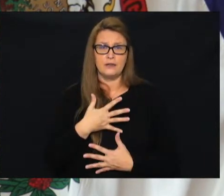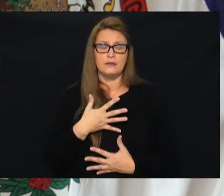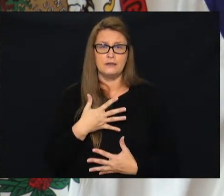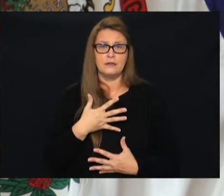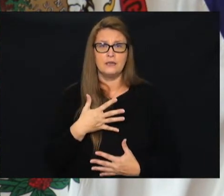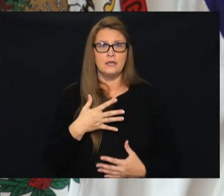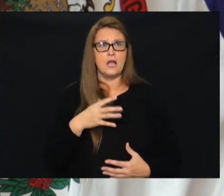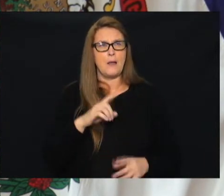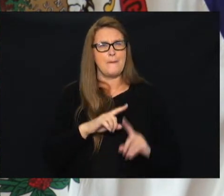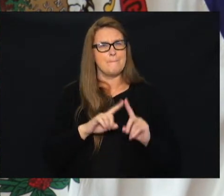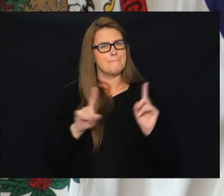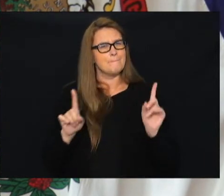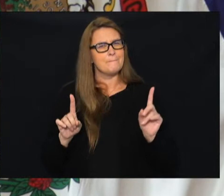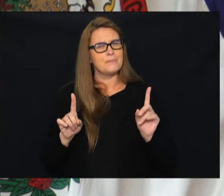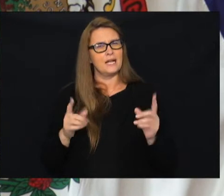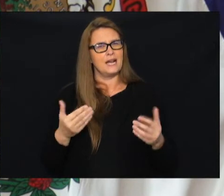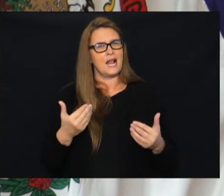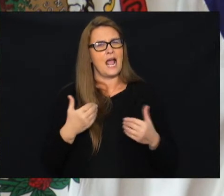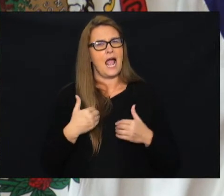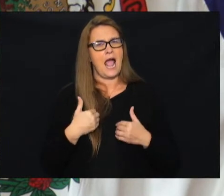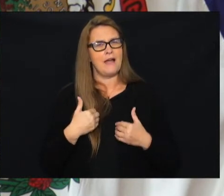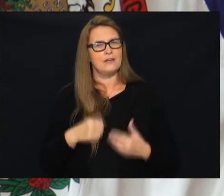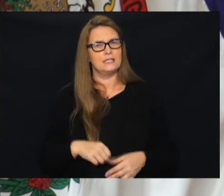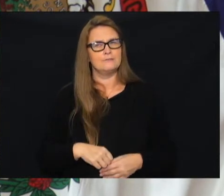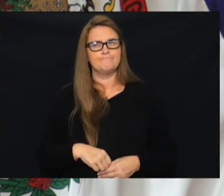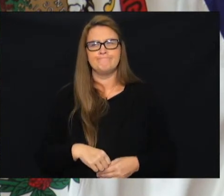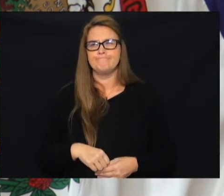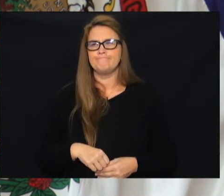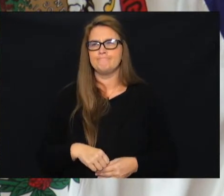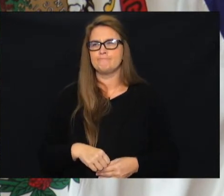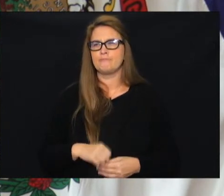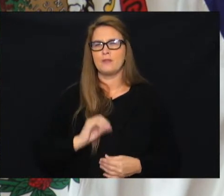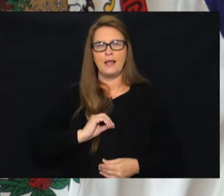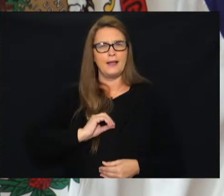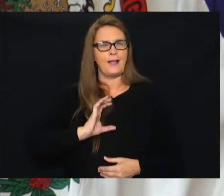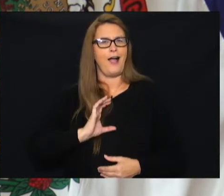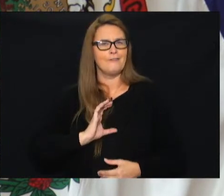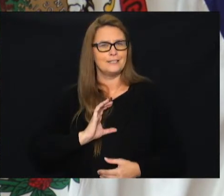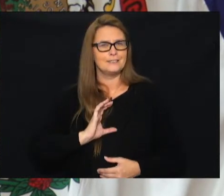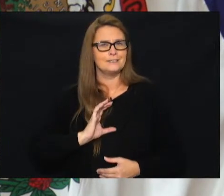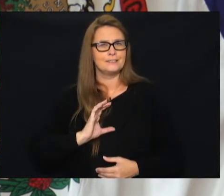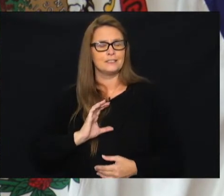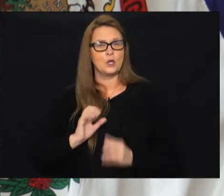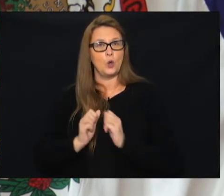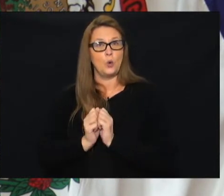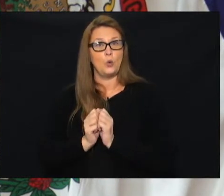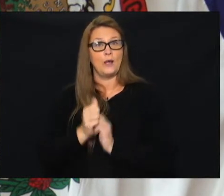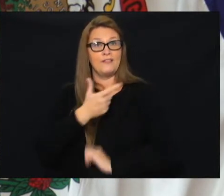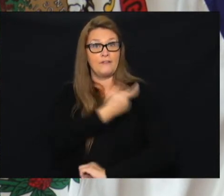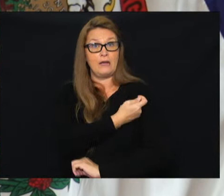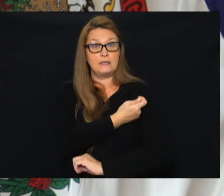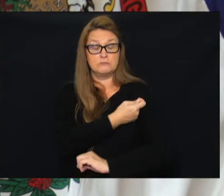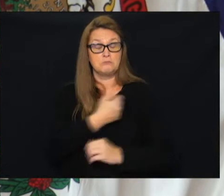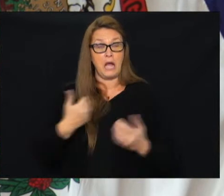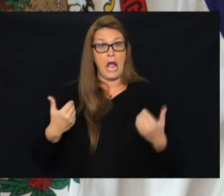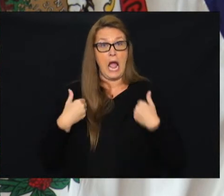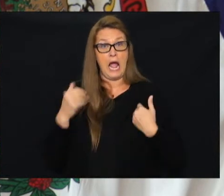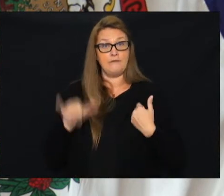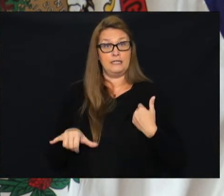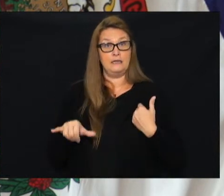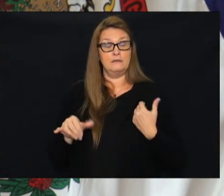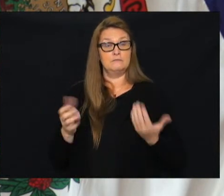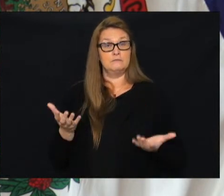From the standpoint of having confidence in the vaccines and stuff, I had that confidence, and I had